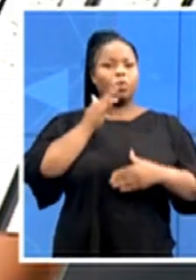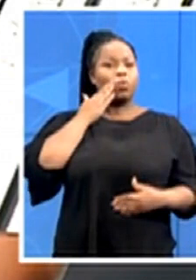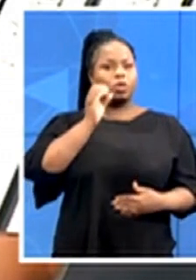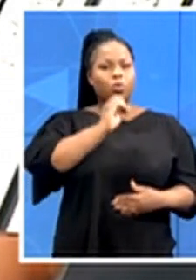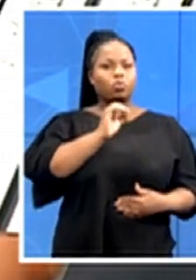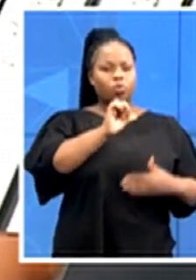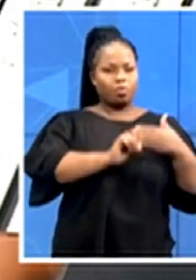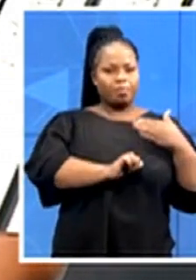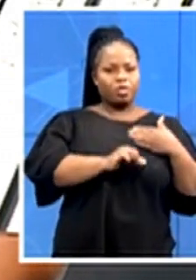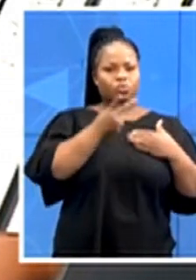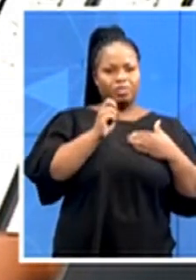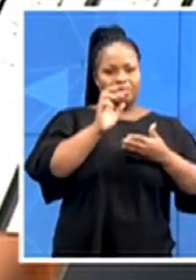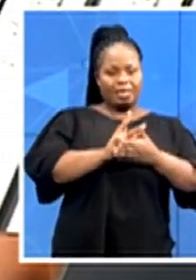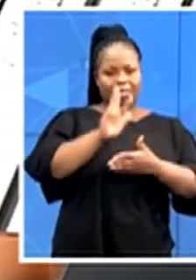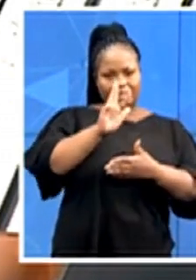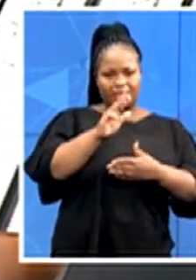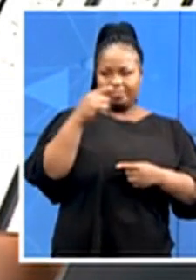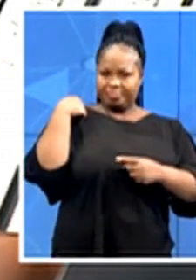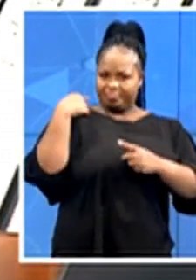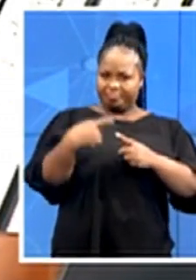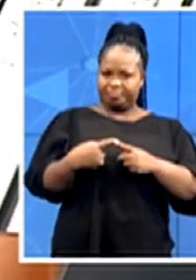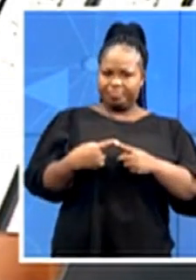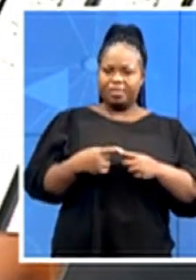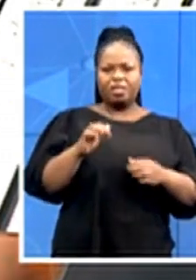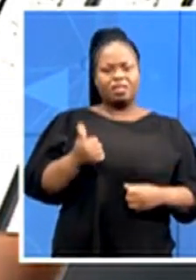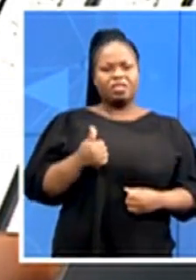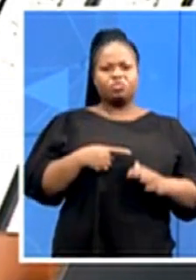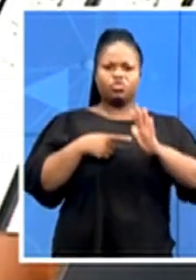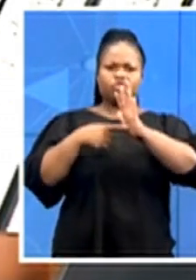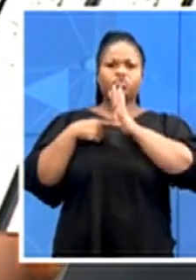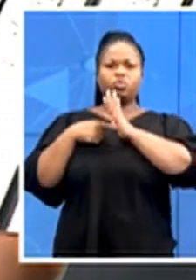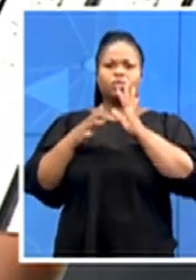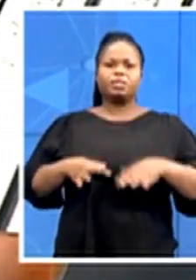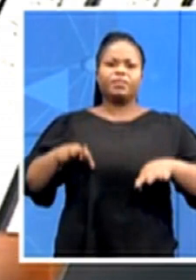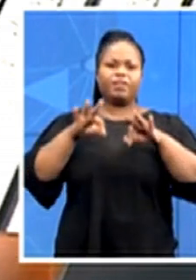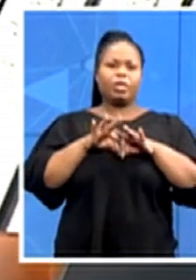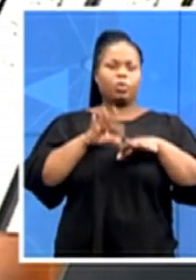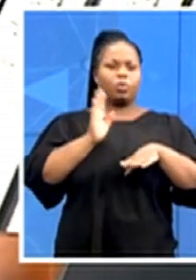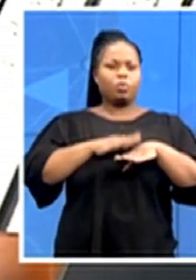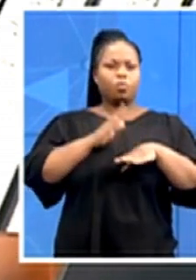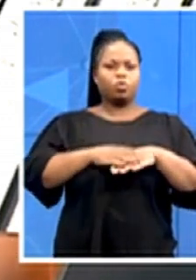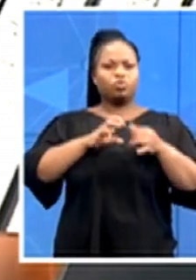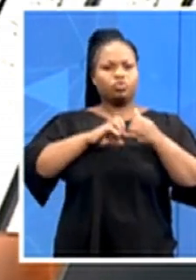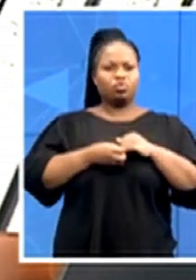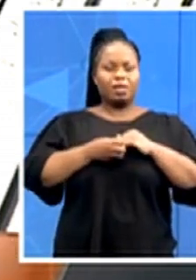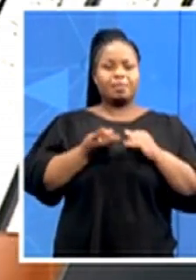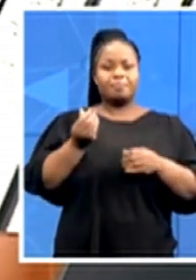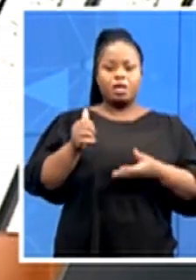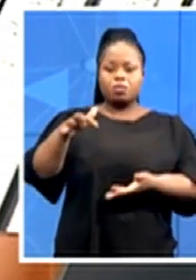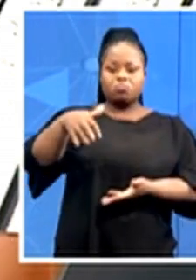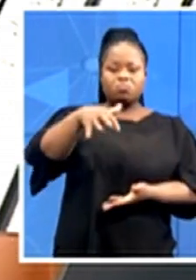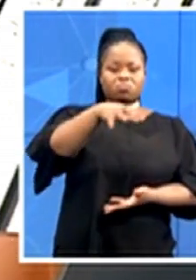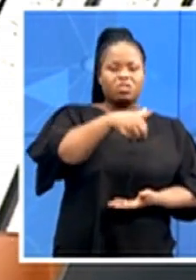since it started, its work has shown its value in recouping monies wrongfully taken from